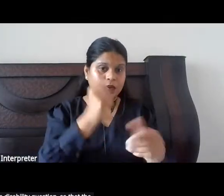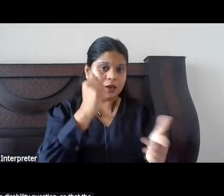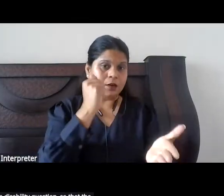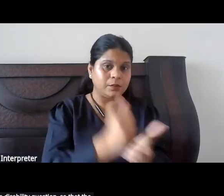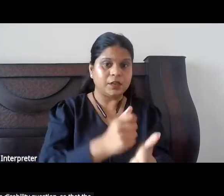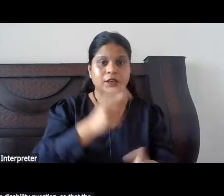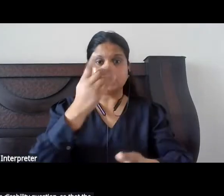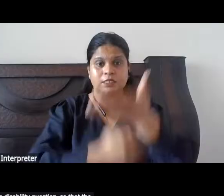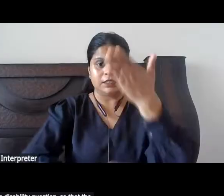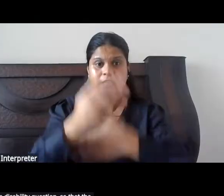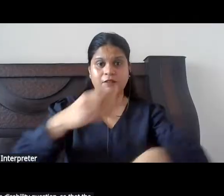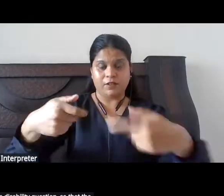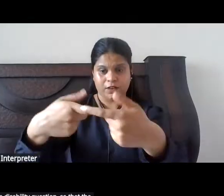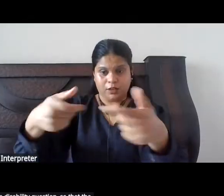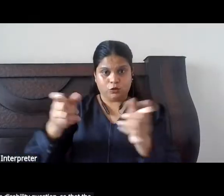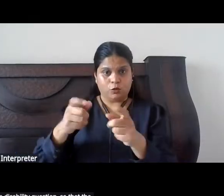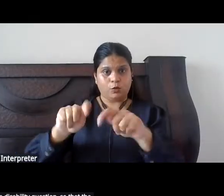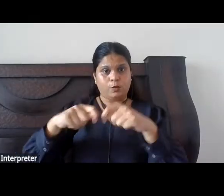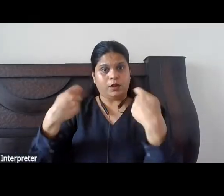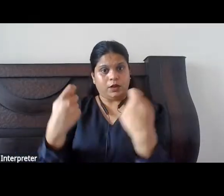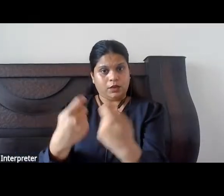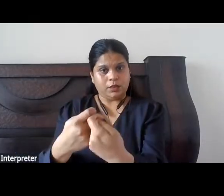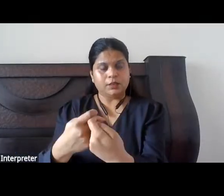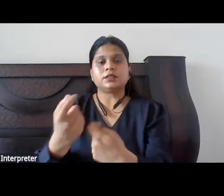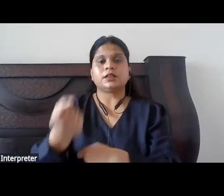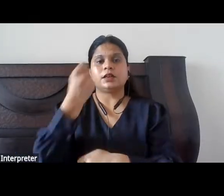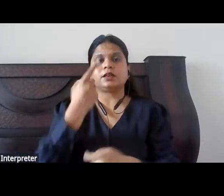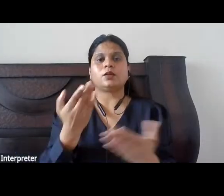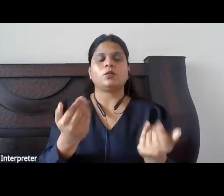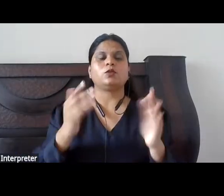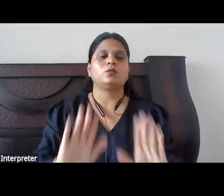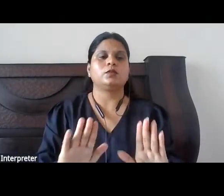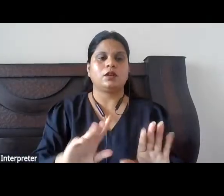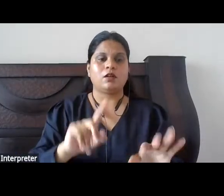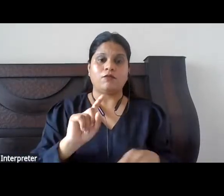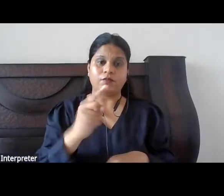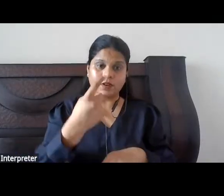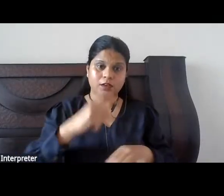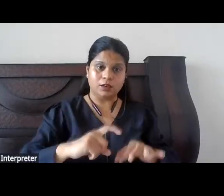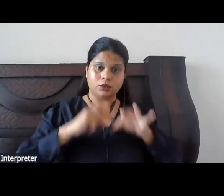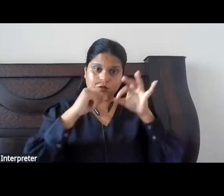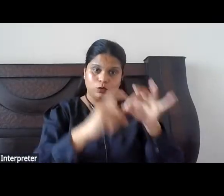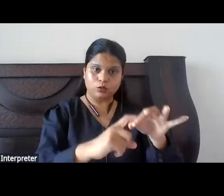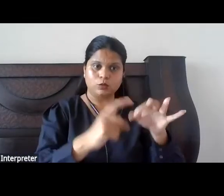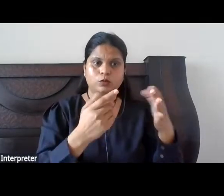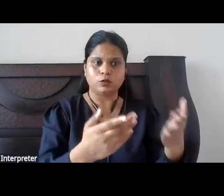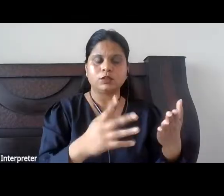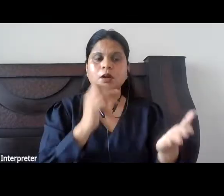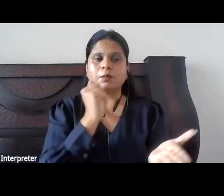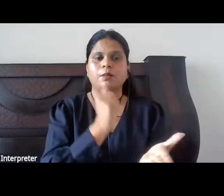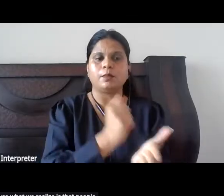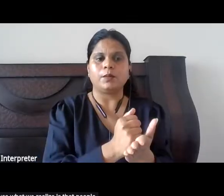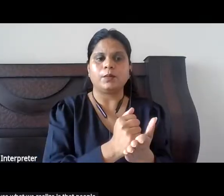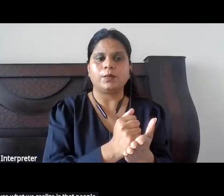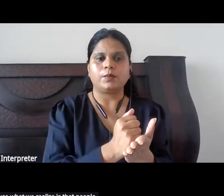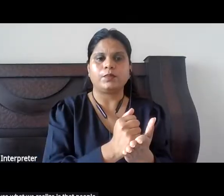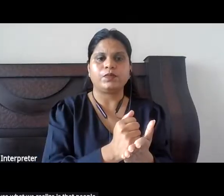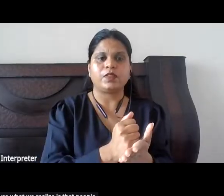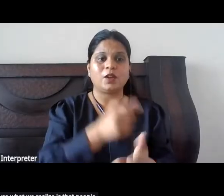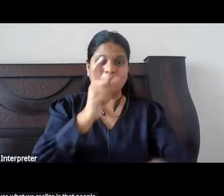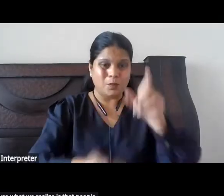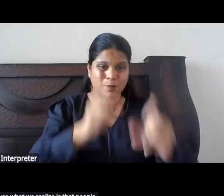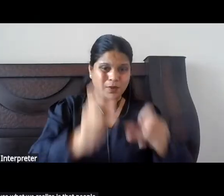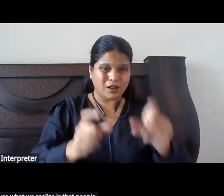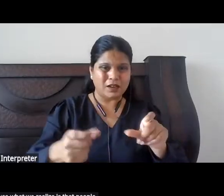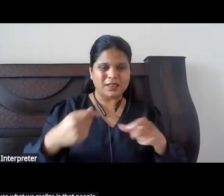clear. And how do you go and ask this question? Because what we realize is that people are very hesitant. You have, again, still